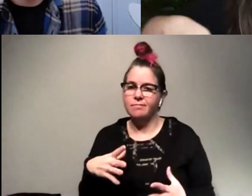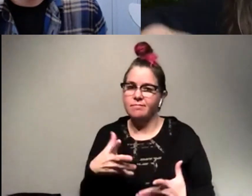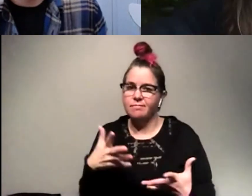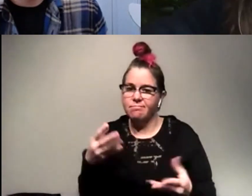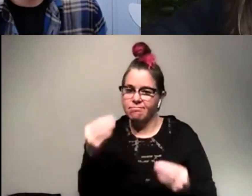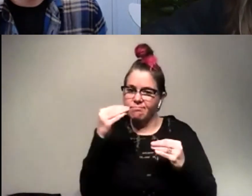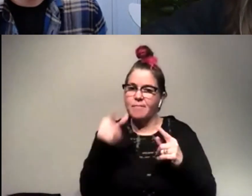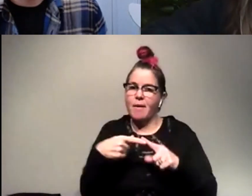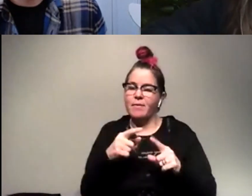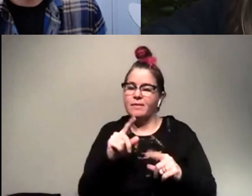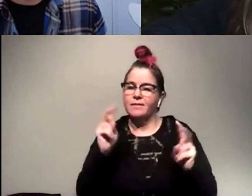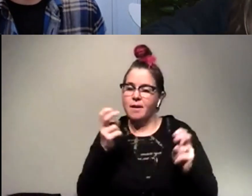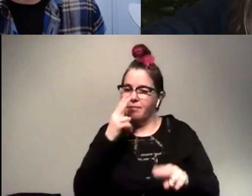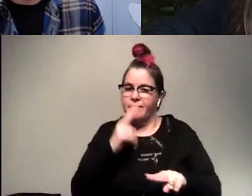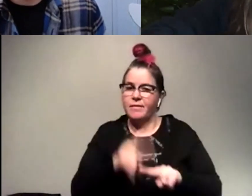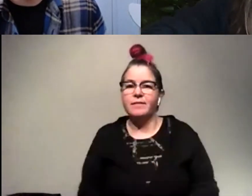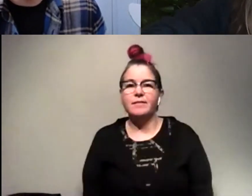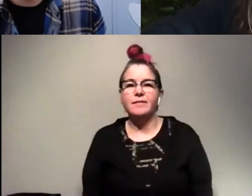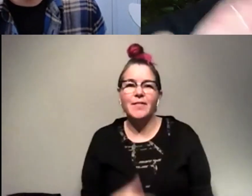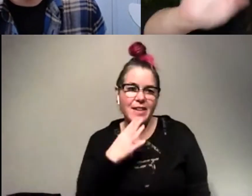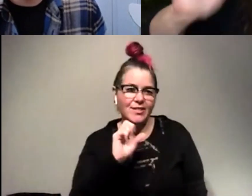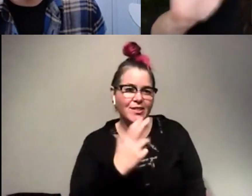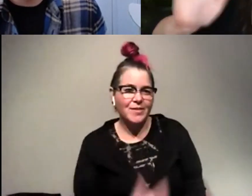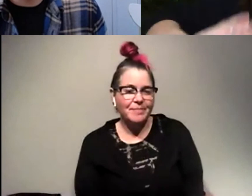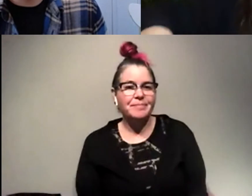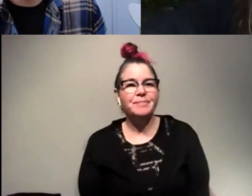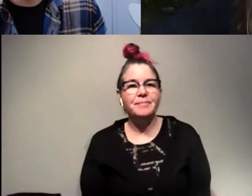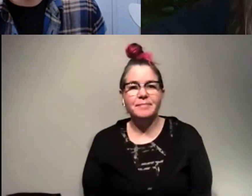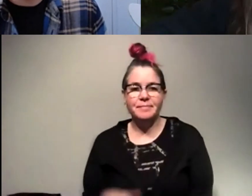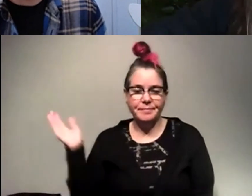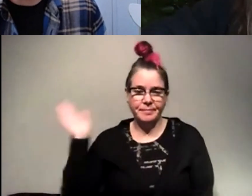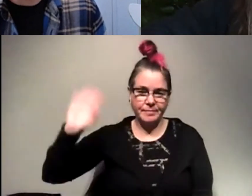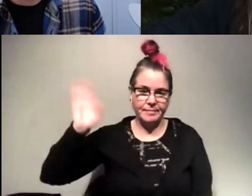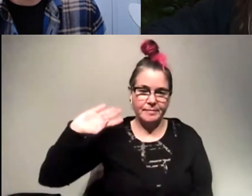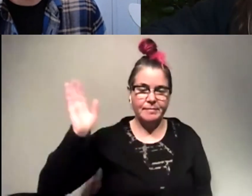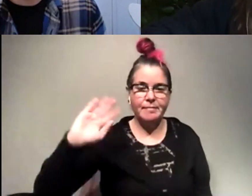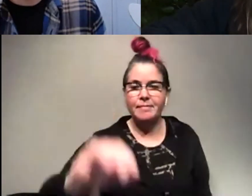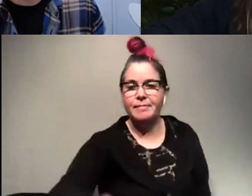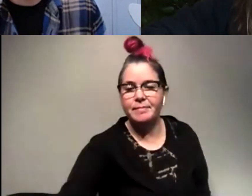fun. So yeah, Thanks, thank Sarah. you. All right. Bye, everybody. Bye.